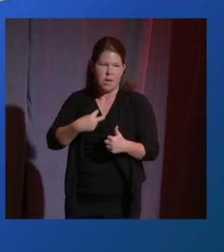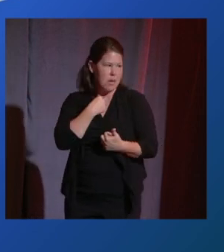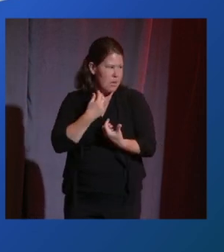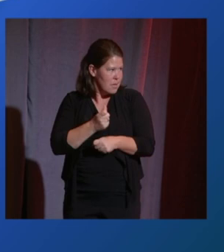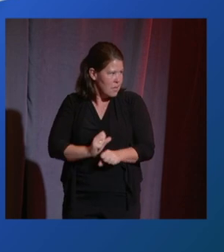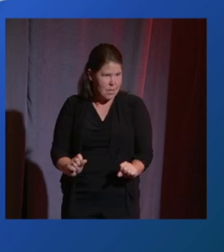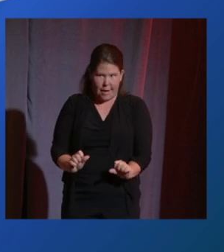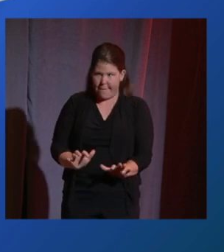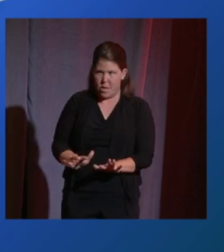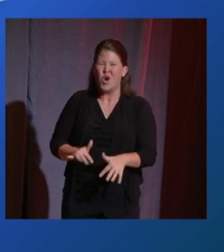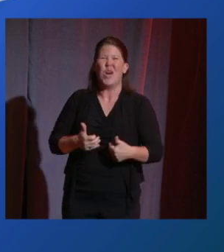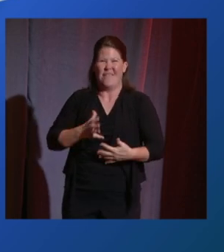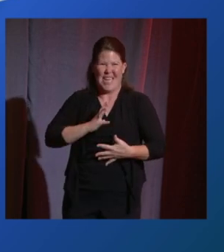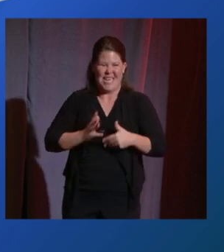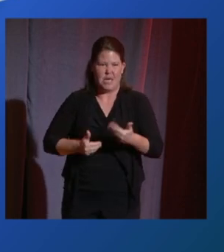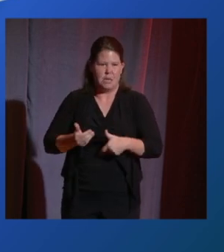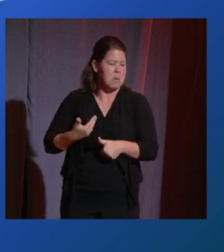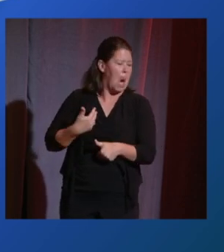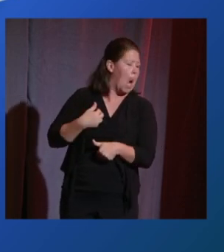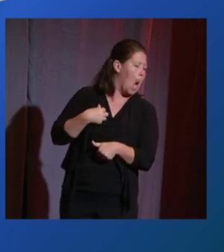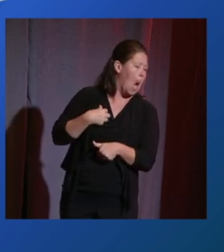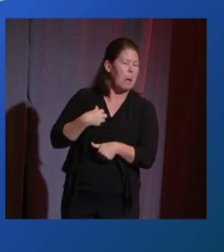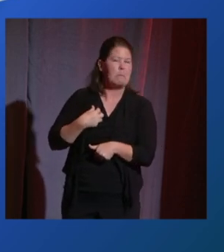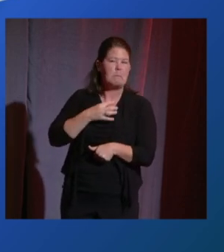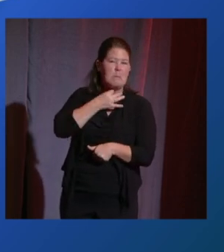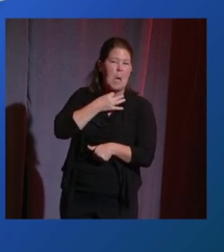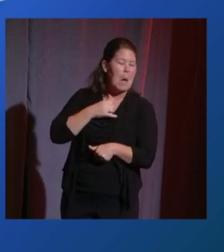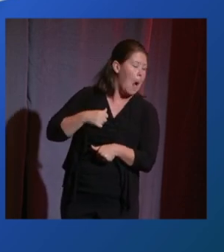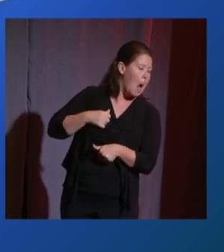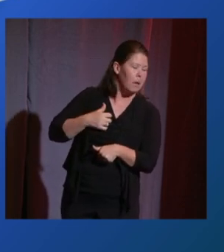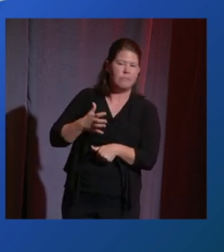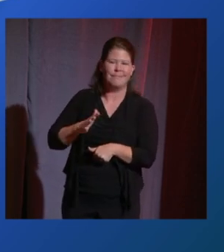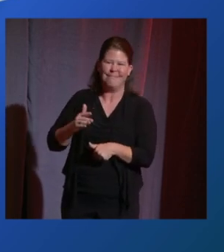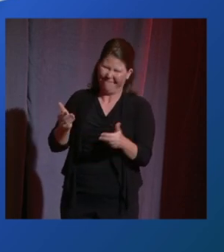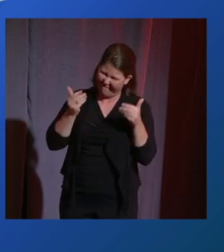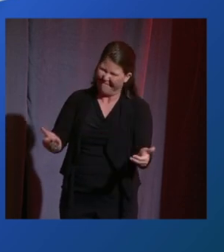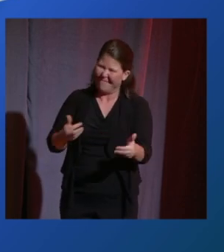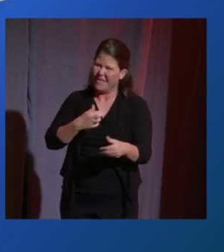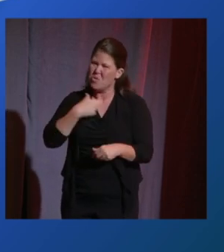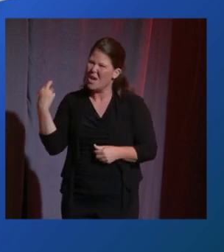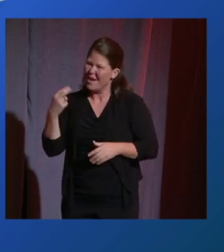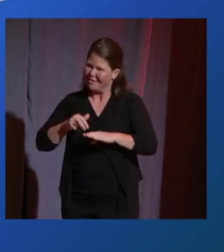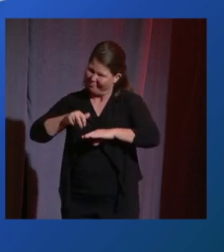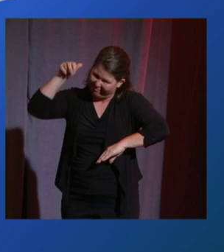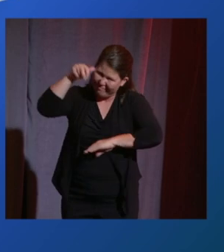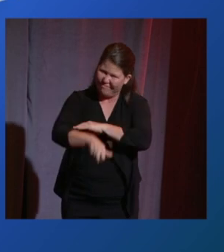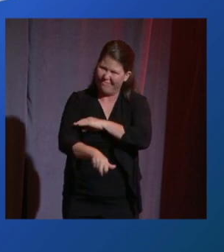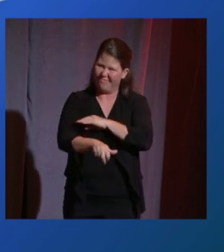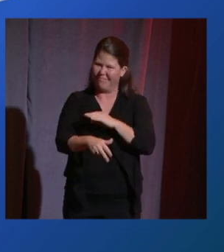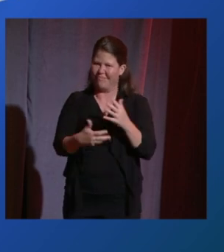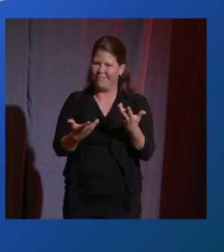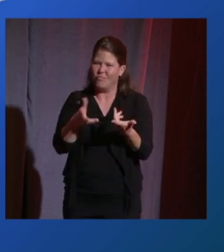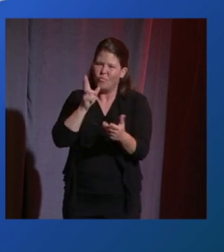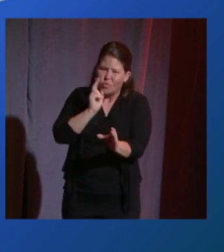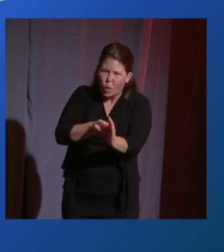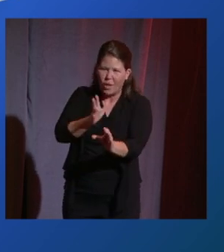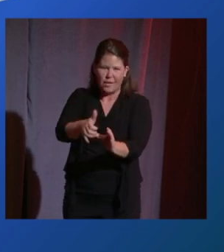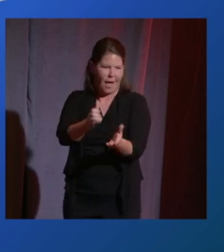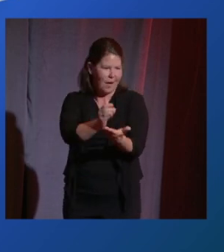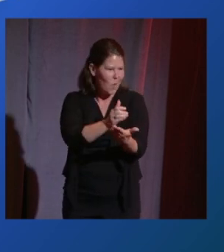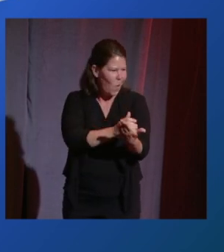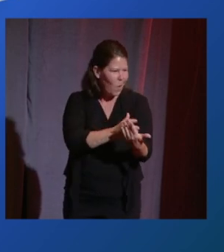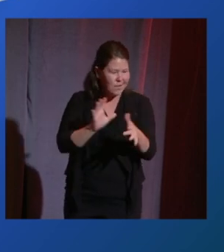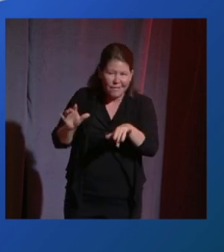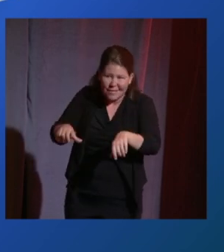maybe I don't have a passion for that yet but I know I need to learn these other areas take a chance take those courses take those certifications